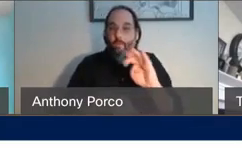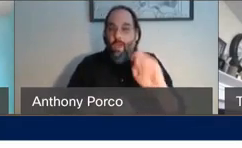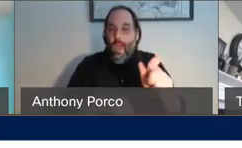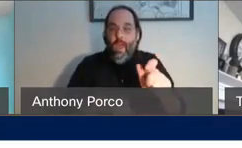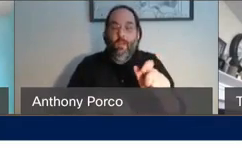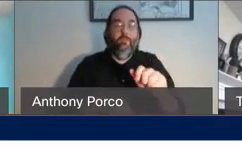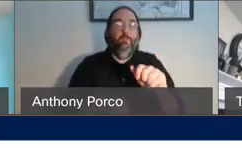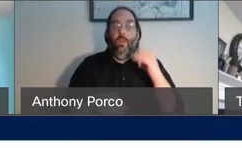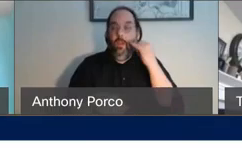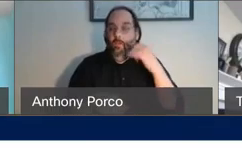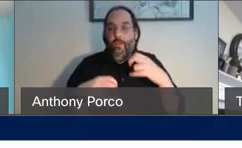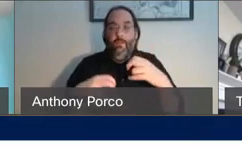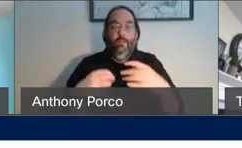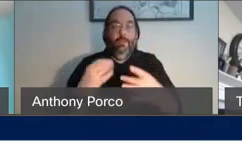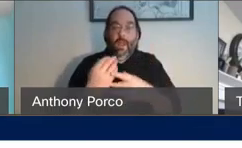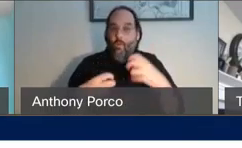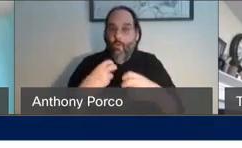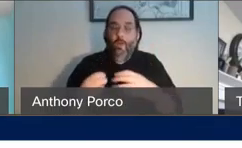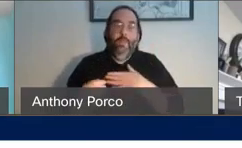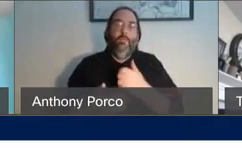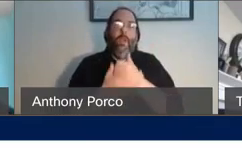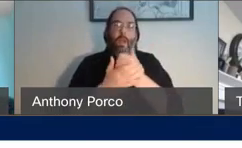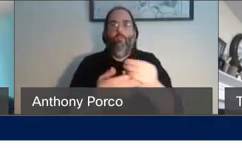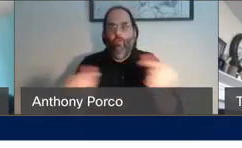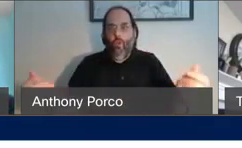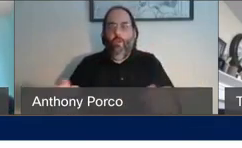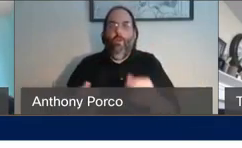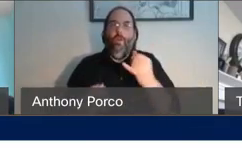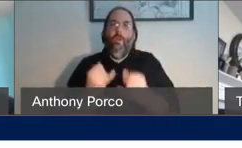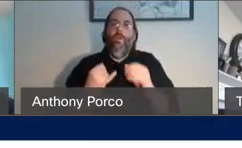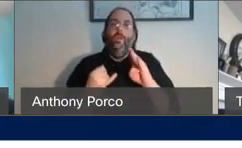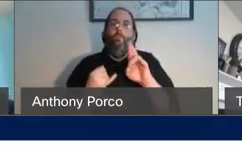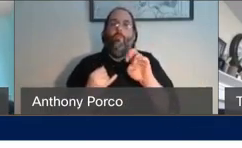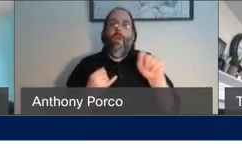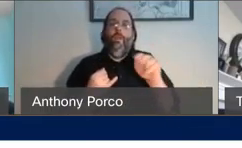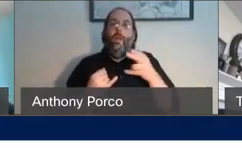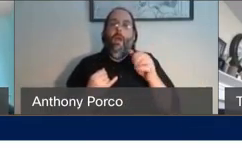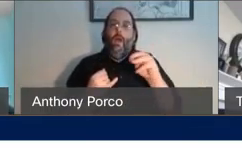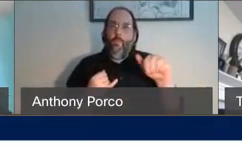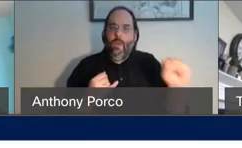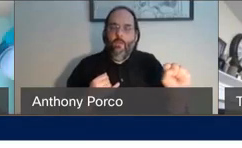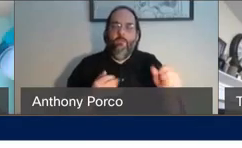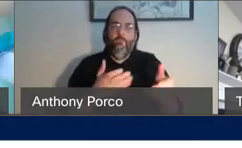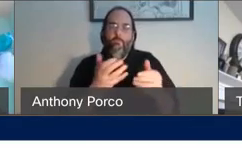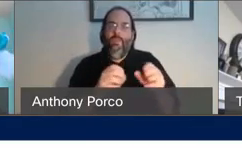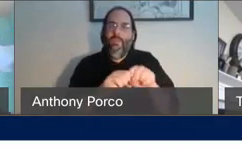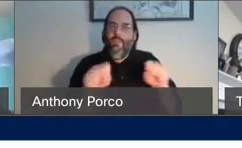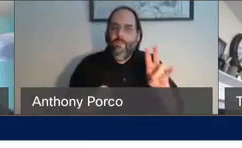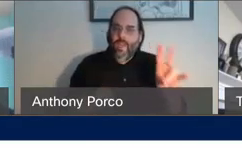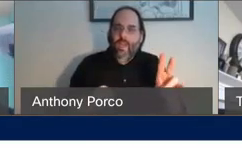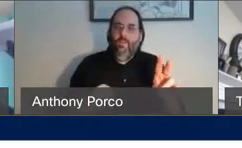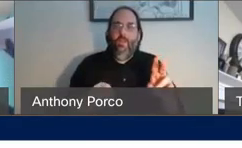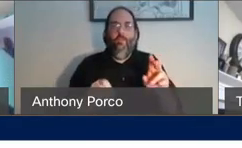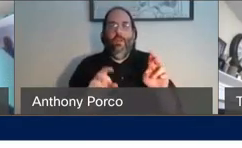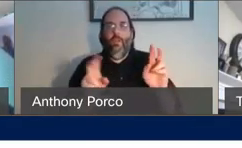bridges, so she'll help on those. And Brett Hammers is the work with System 7, any issues with the System 7,